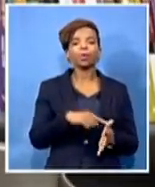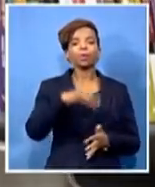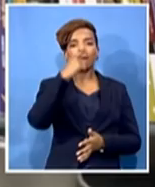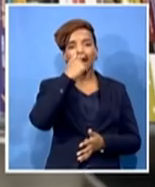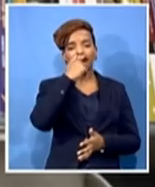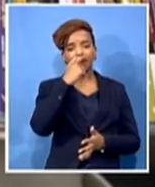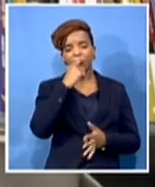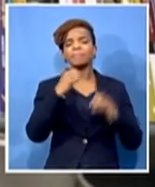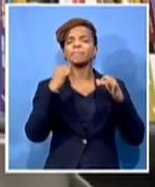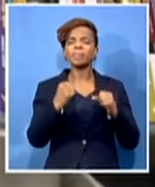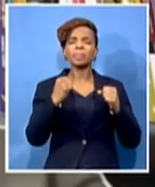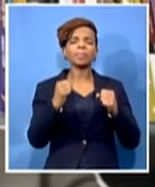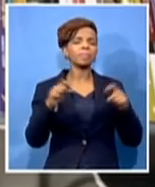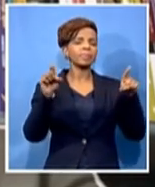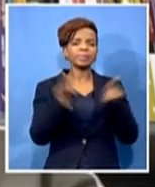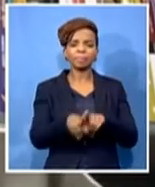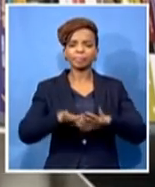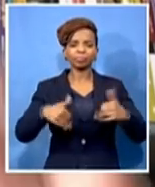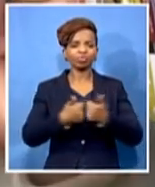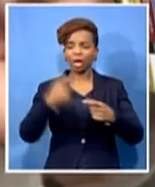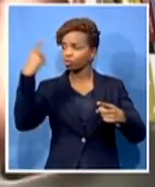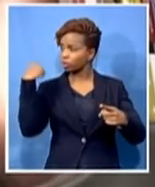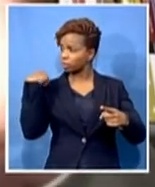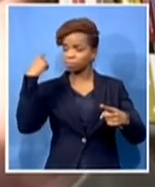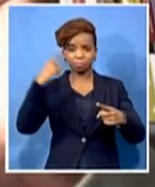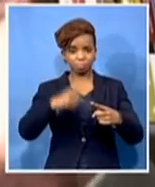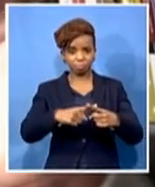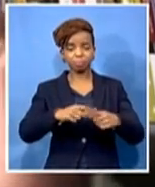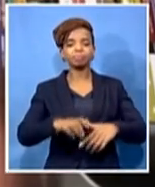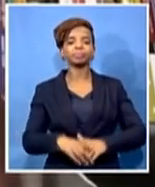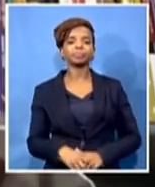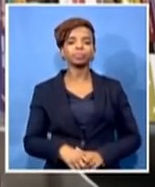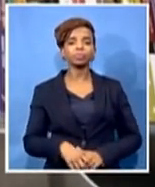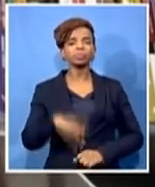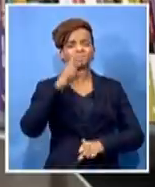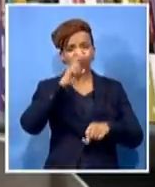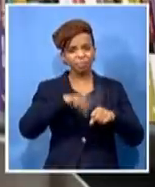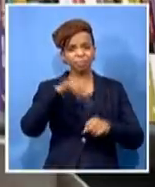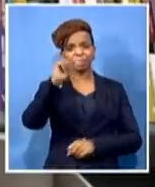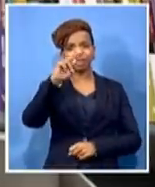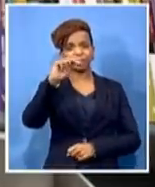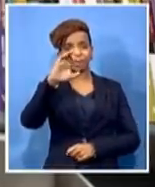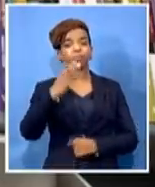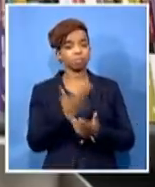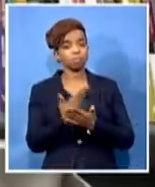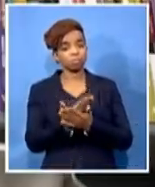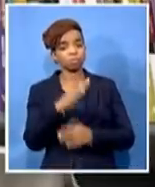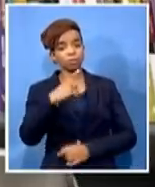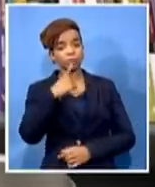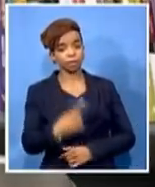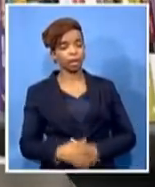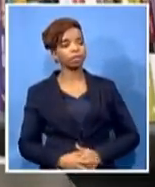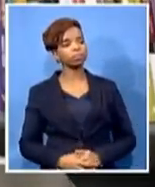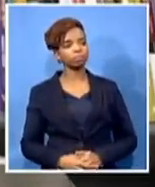ANC that is able to say, let's have a box to tick on the successes that